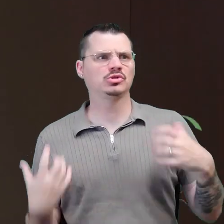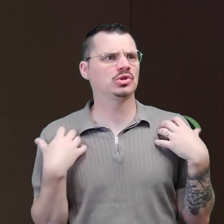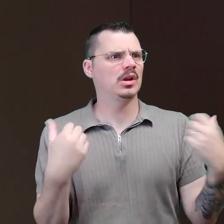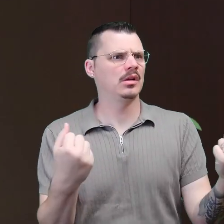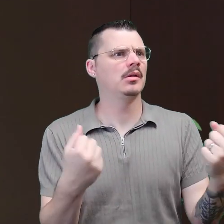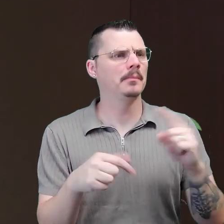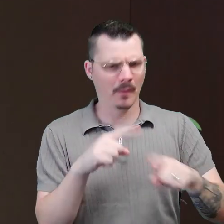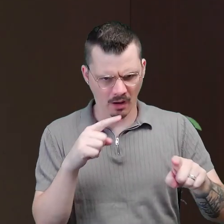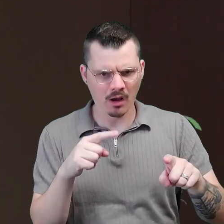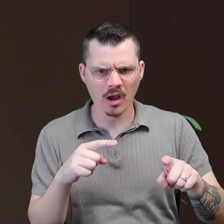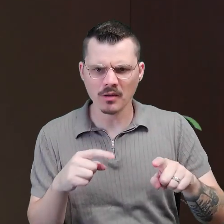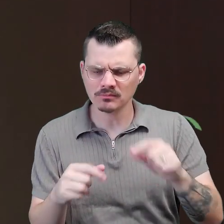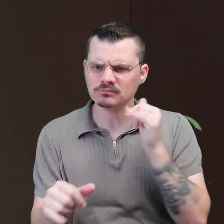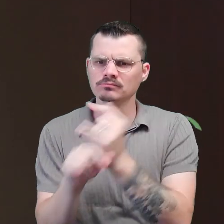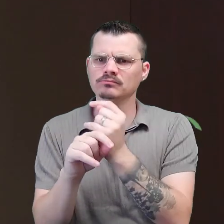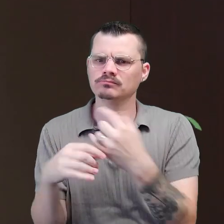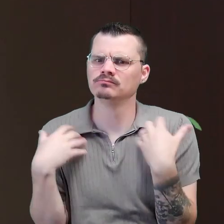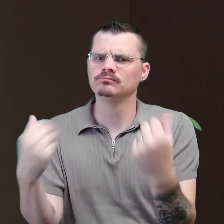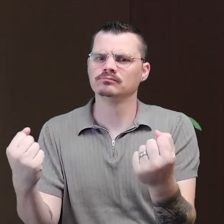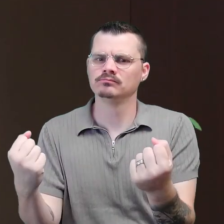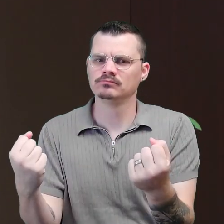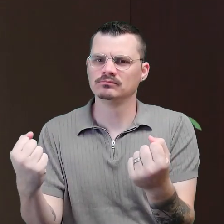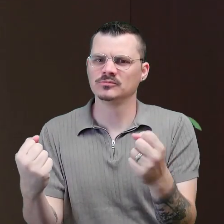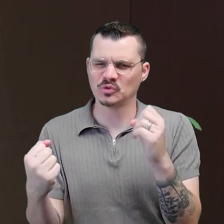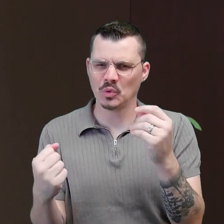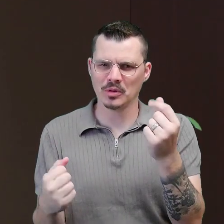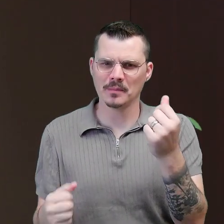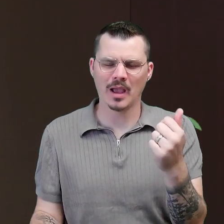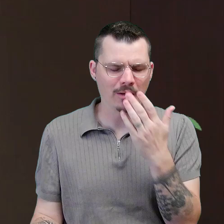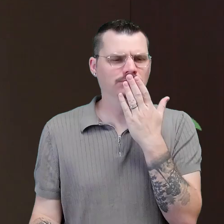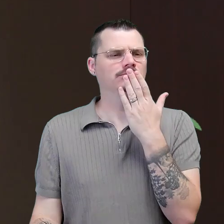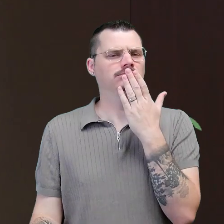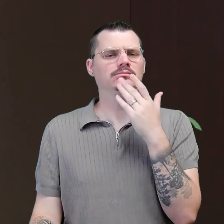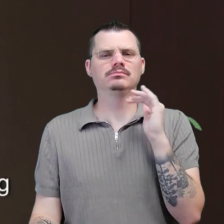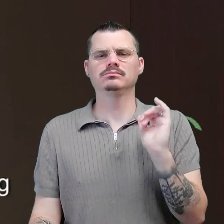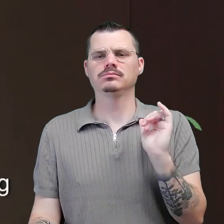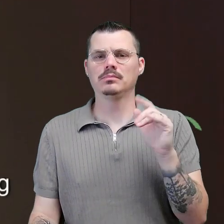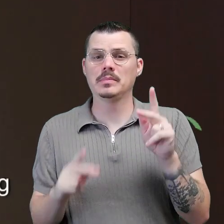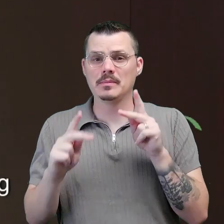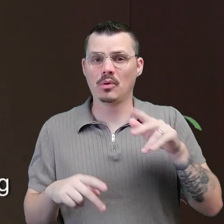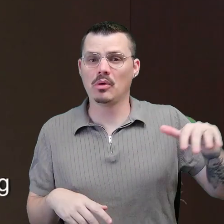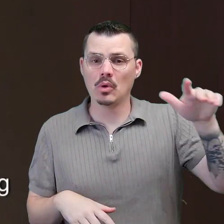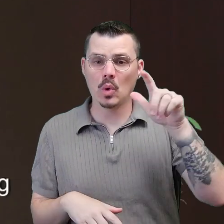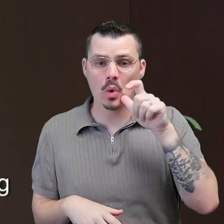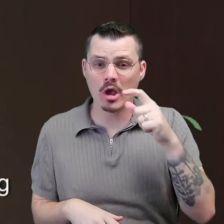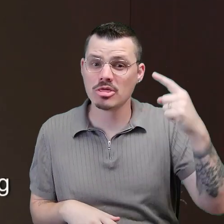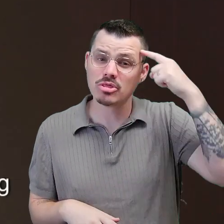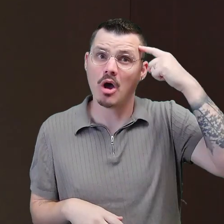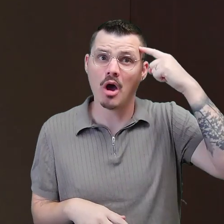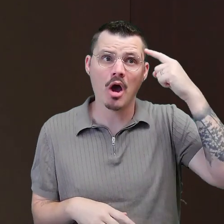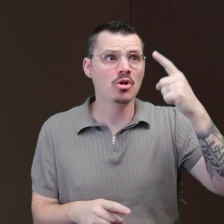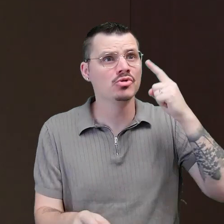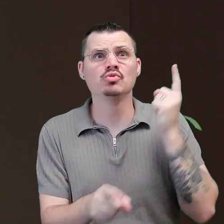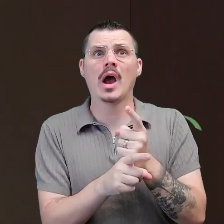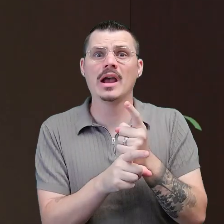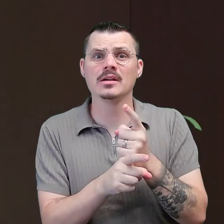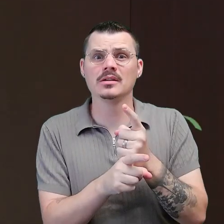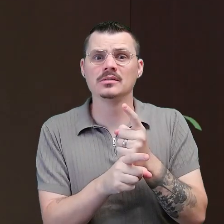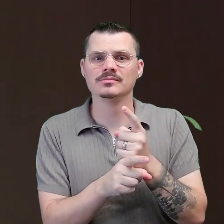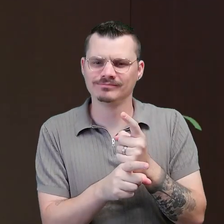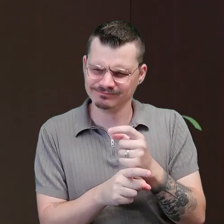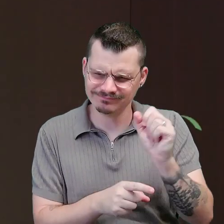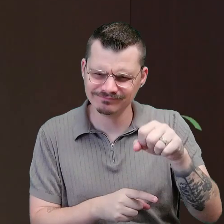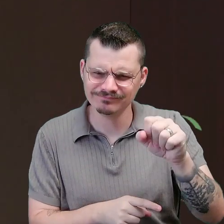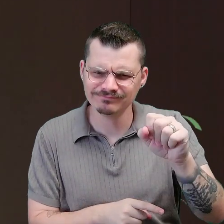did. Does this fly in the face a little bit of what people thought was the right thing to do? Oh my,